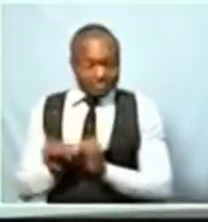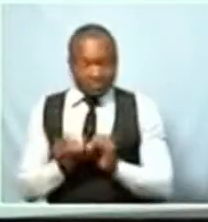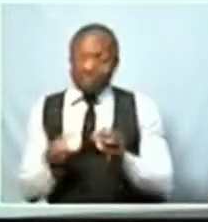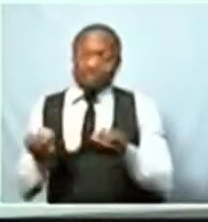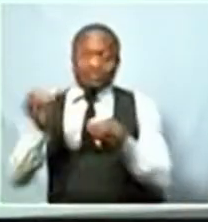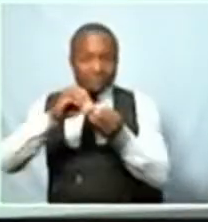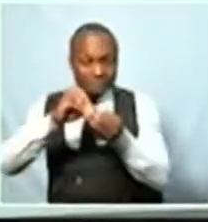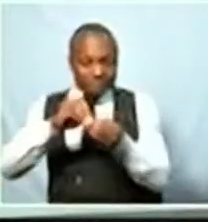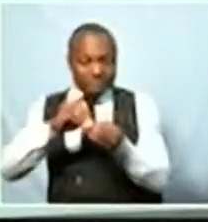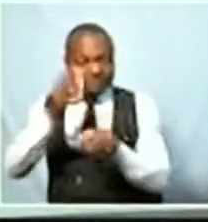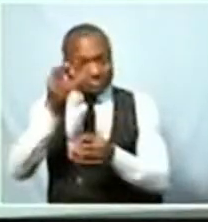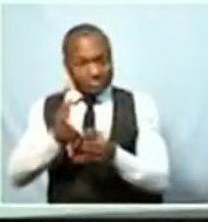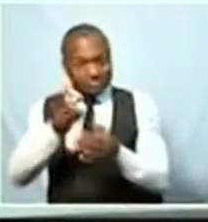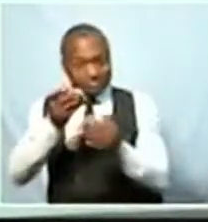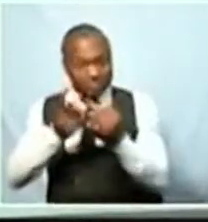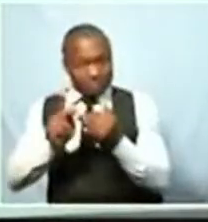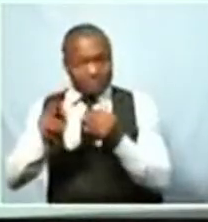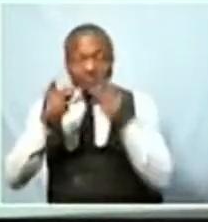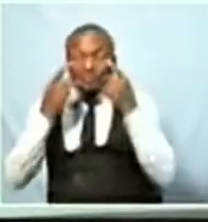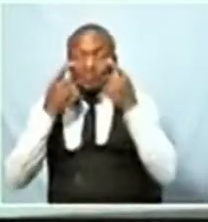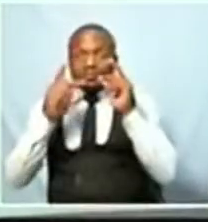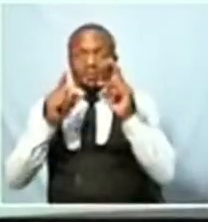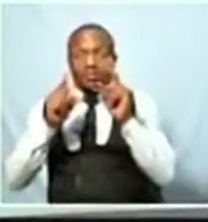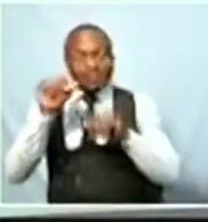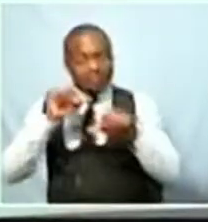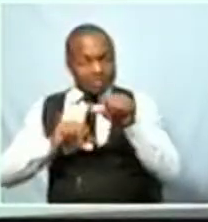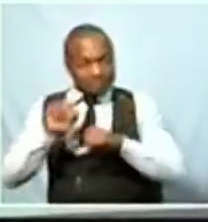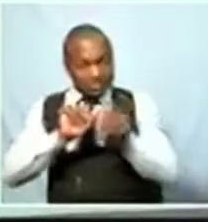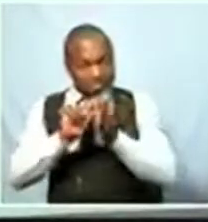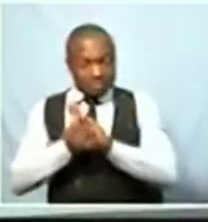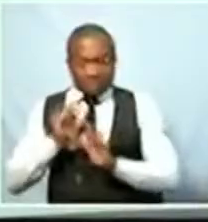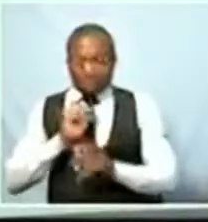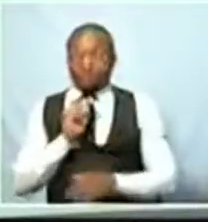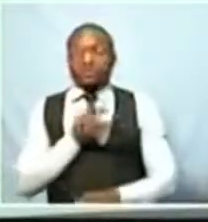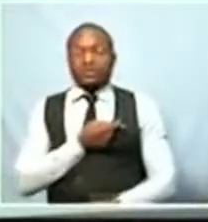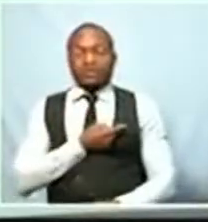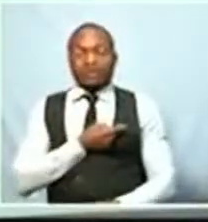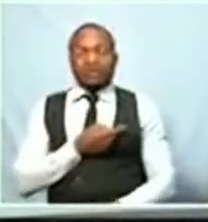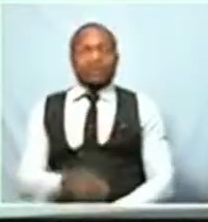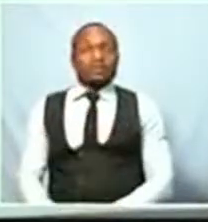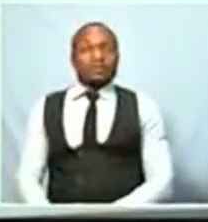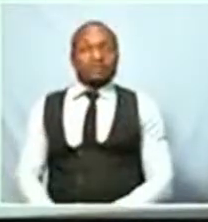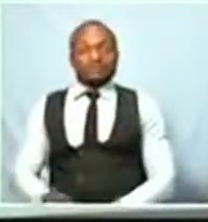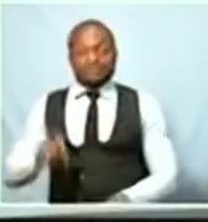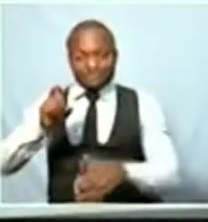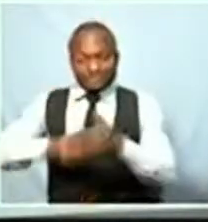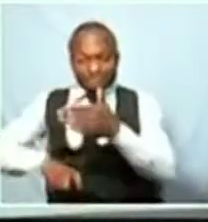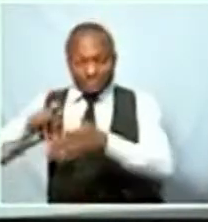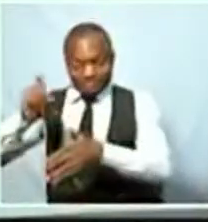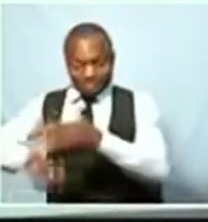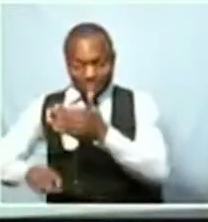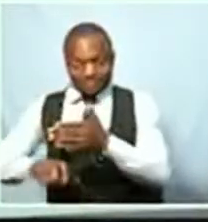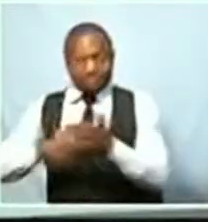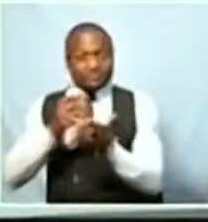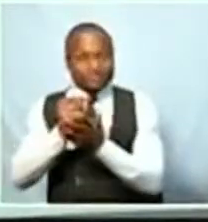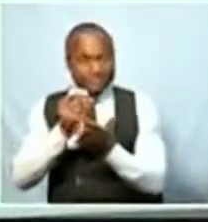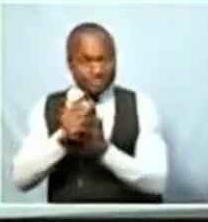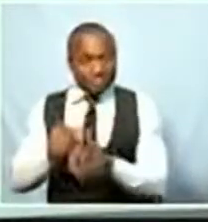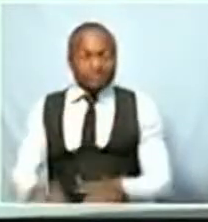addition, there's a provision in the Public Audit Act for us to charge fees.